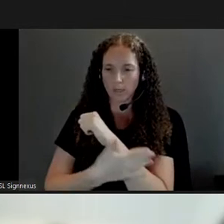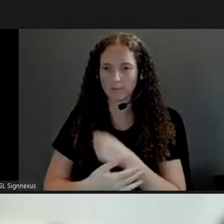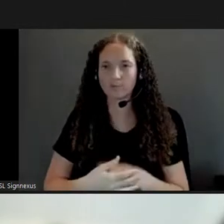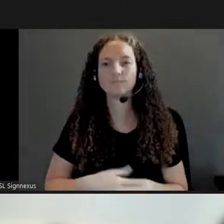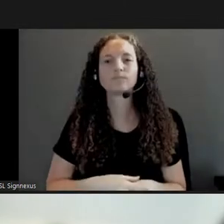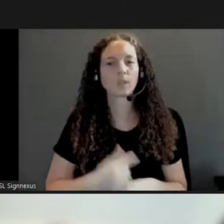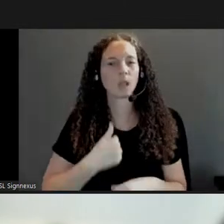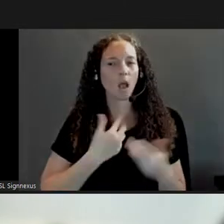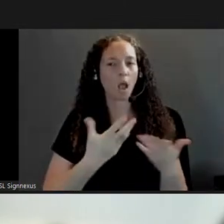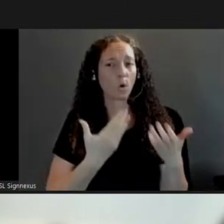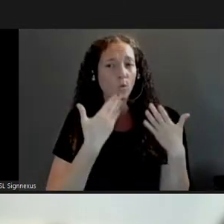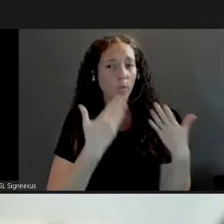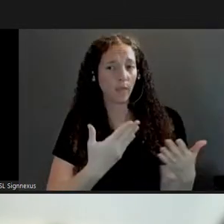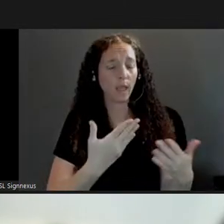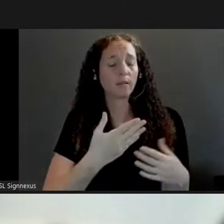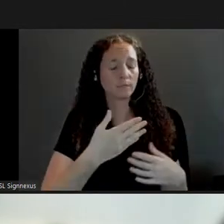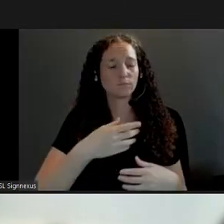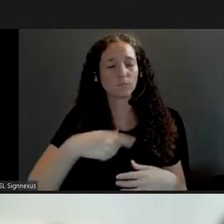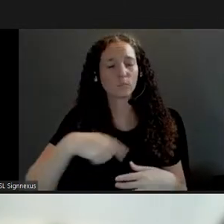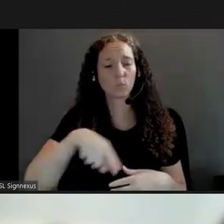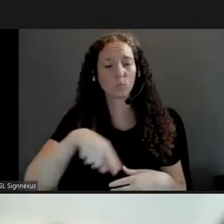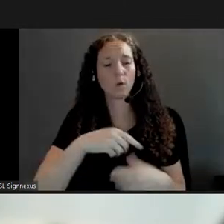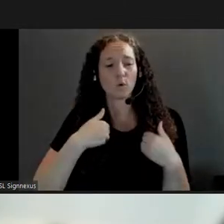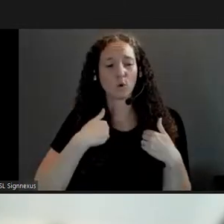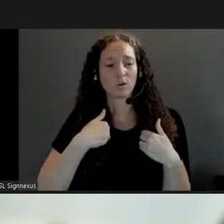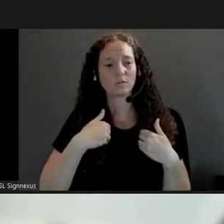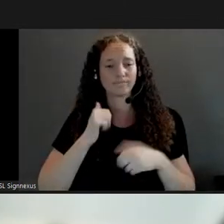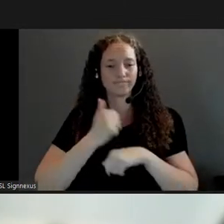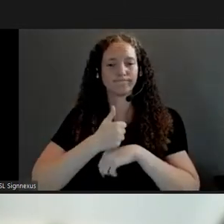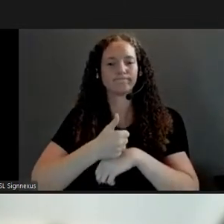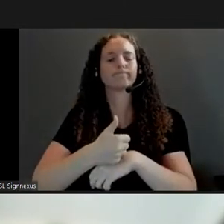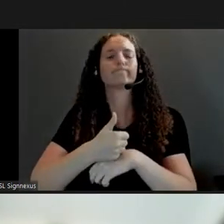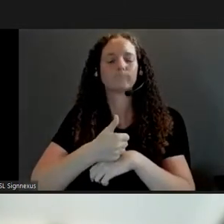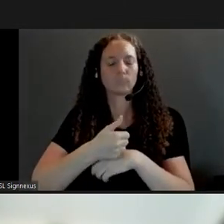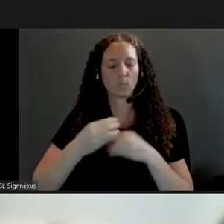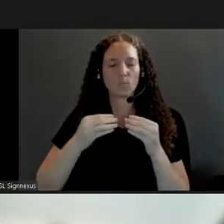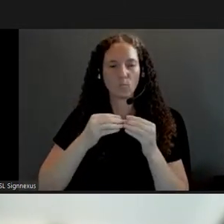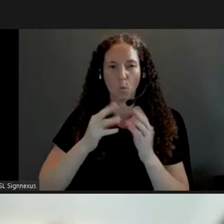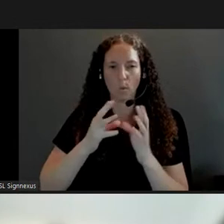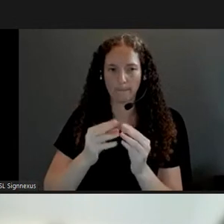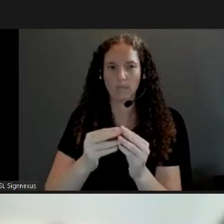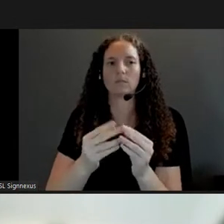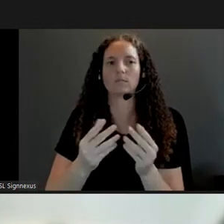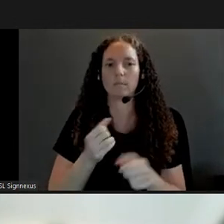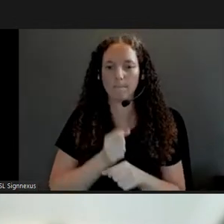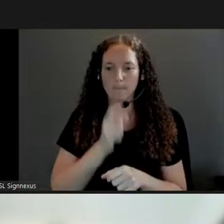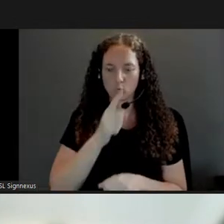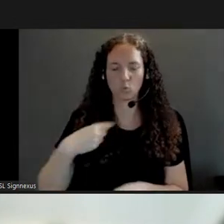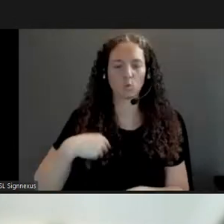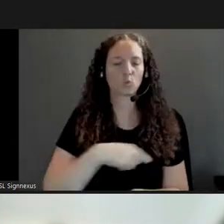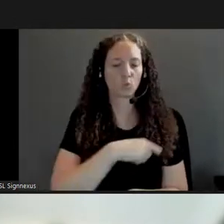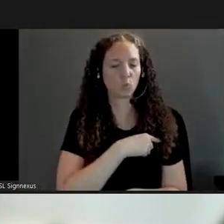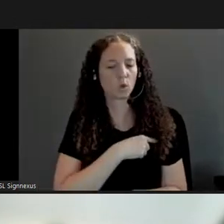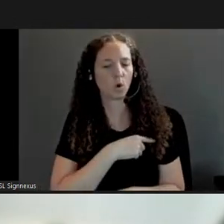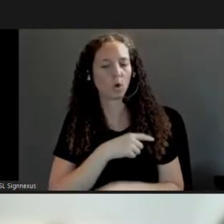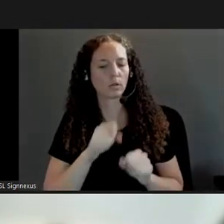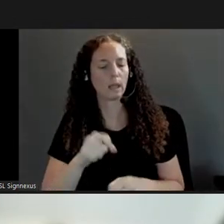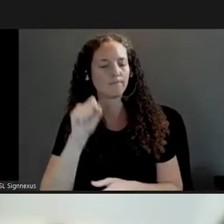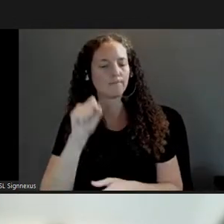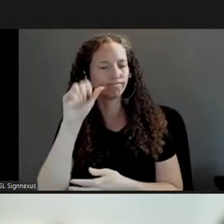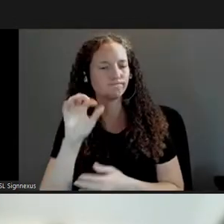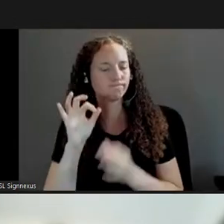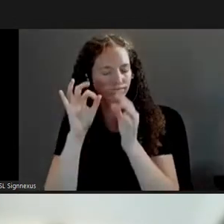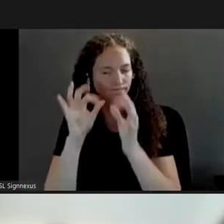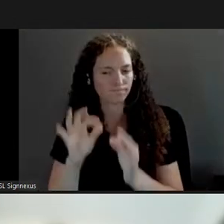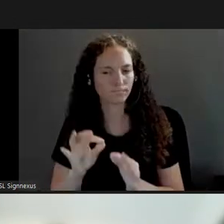for hosting these additional meetings to make sure, you know, our constituent voices are heard. And like that meeting on July 13th, tonight you'll hear many of